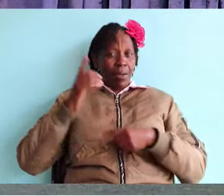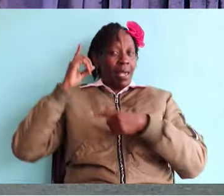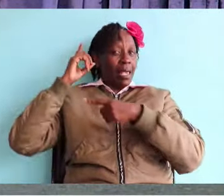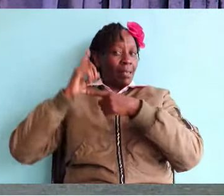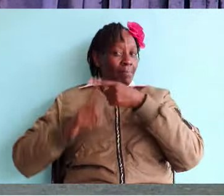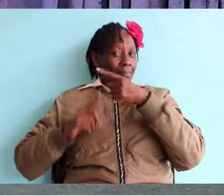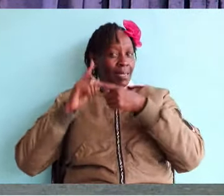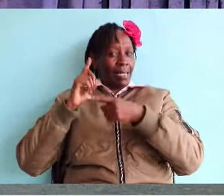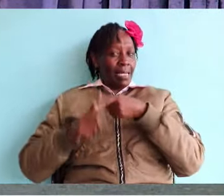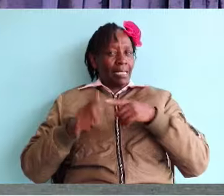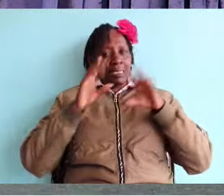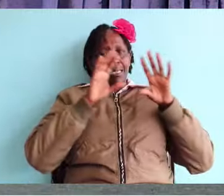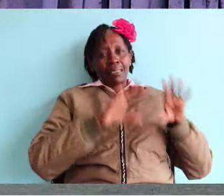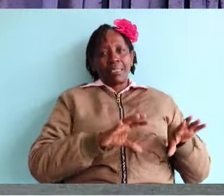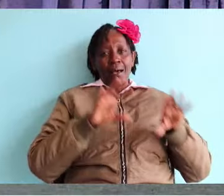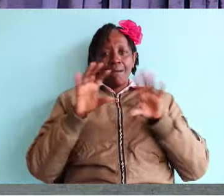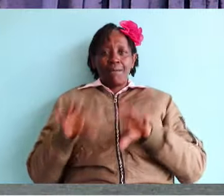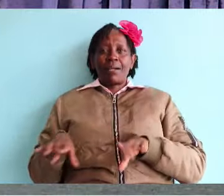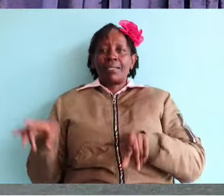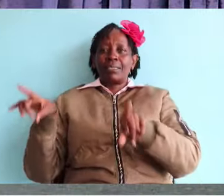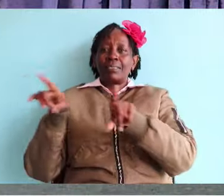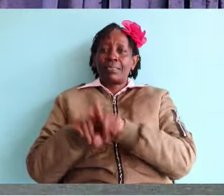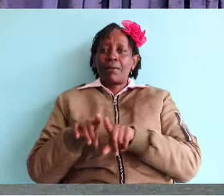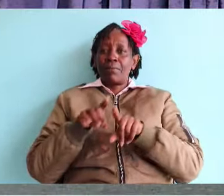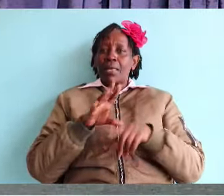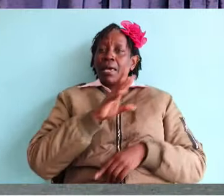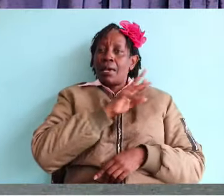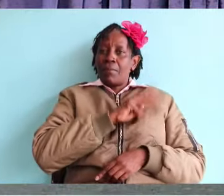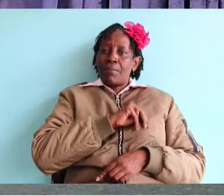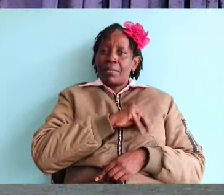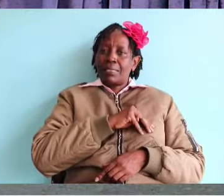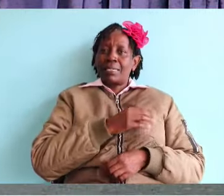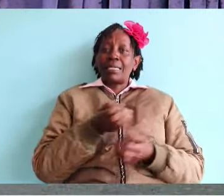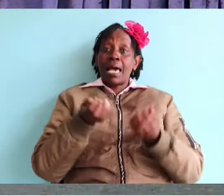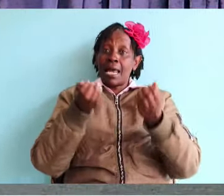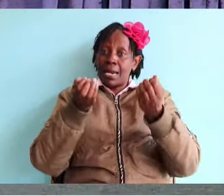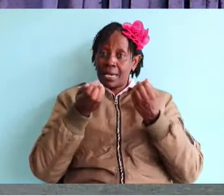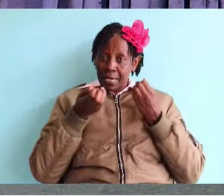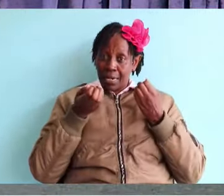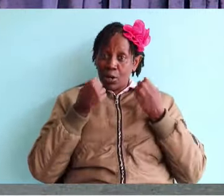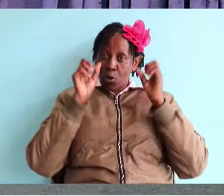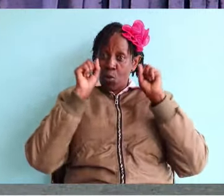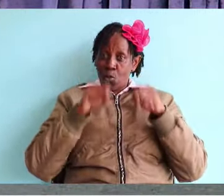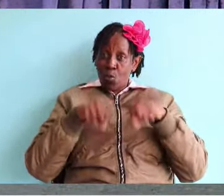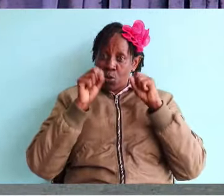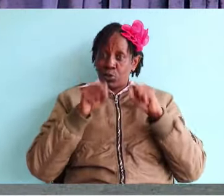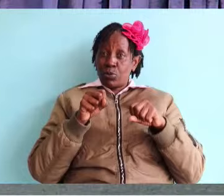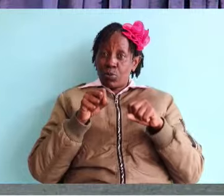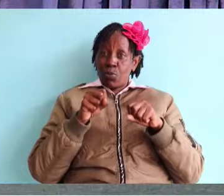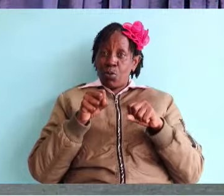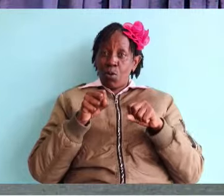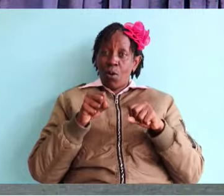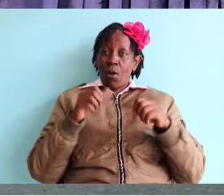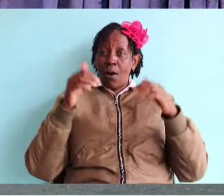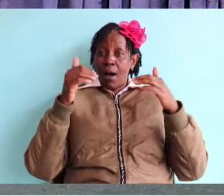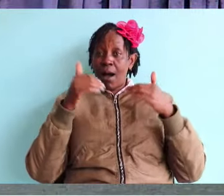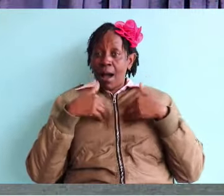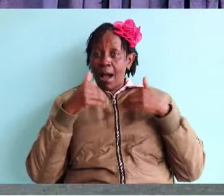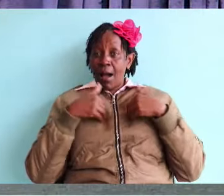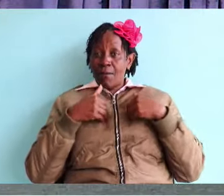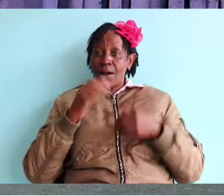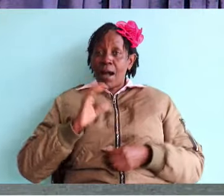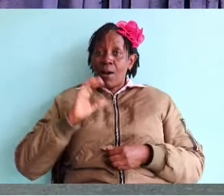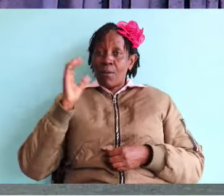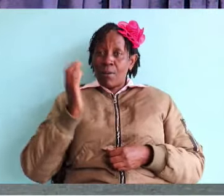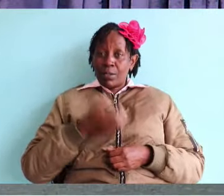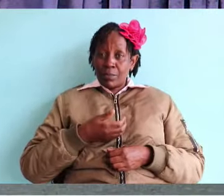the suffering and the patience that is needed to be able to maintain ourselves in a sense